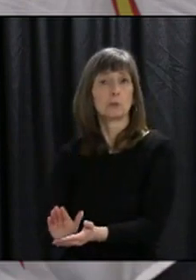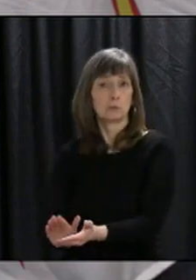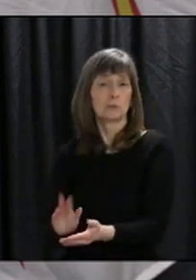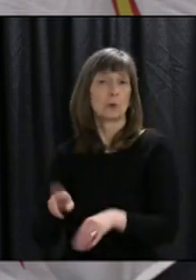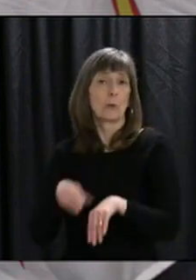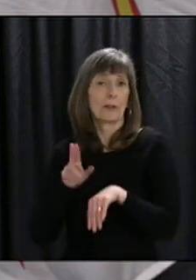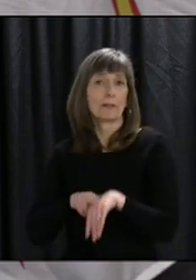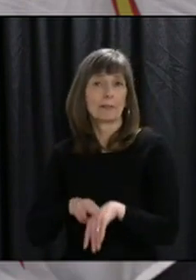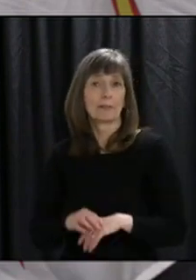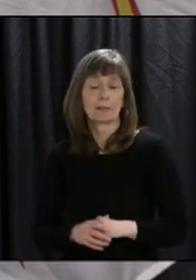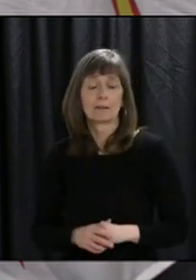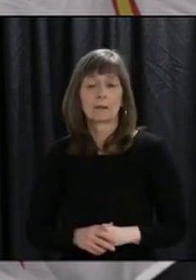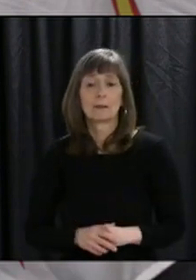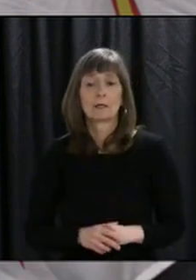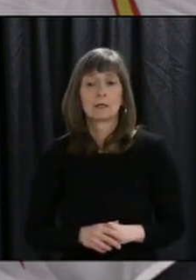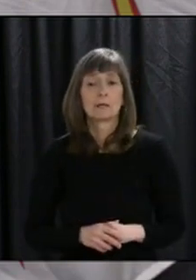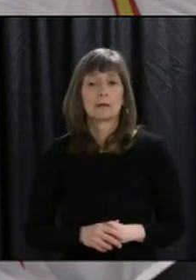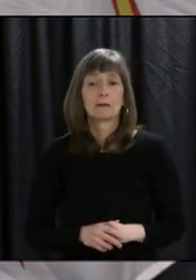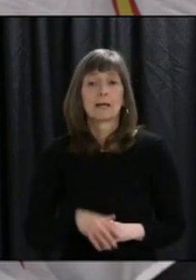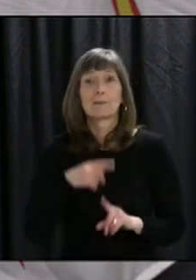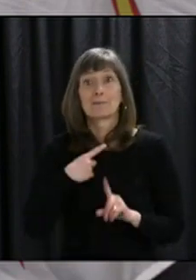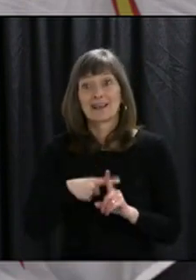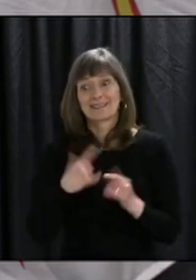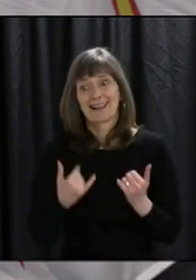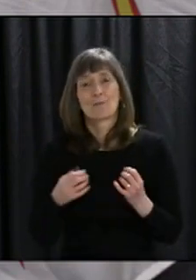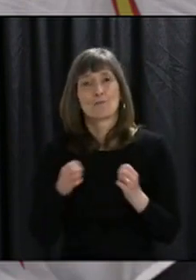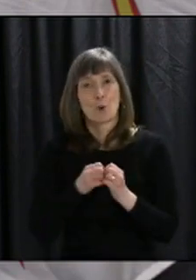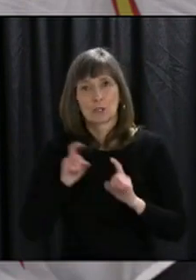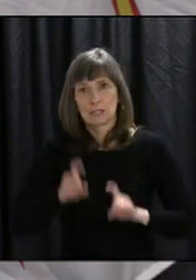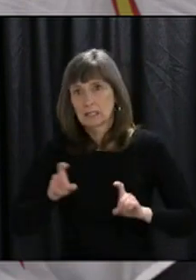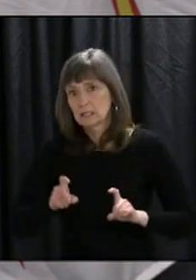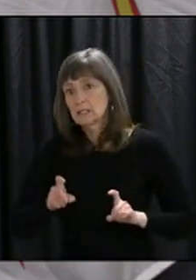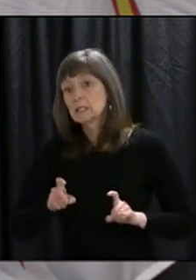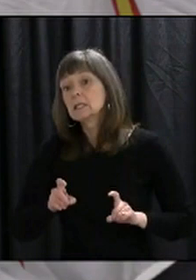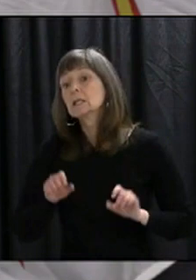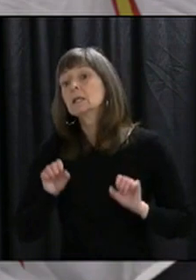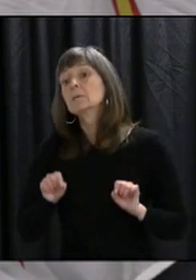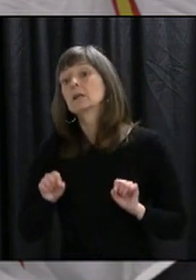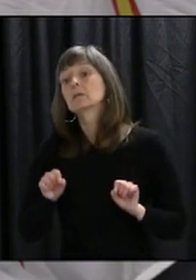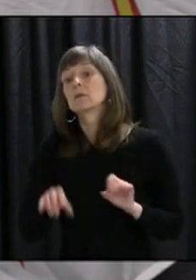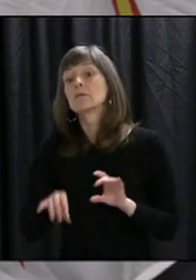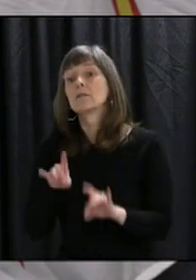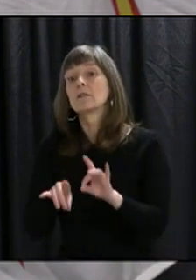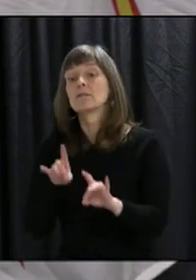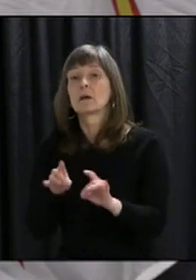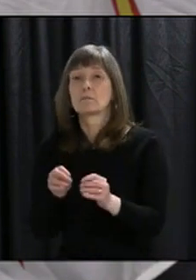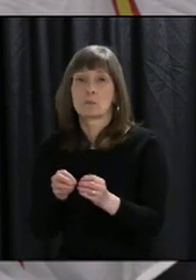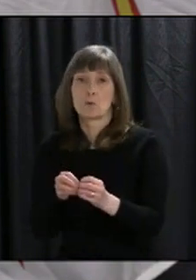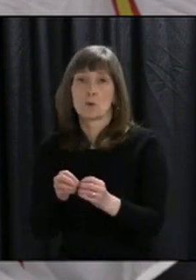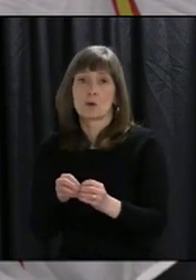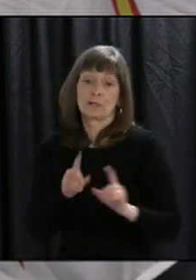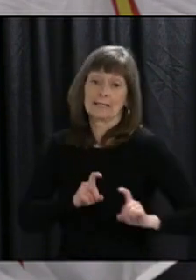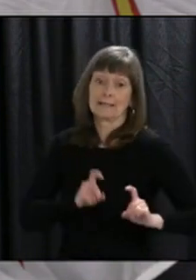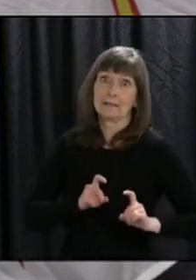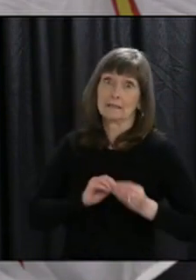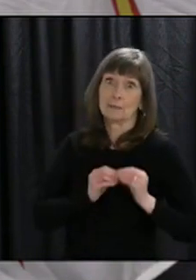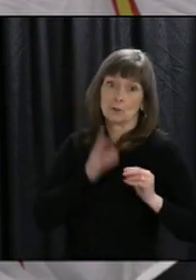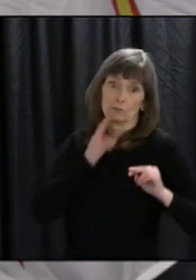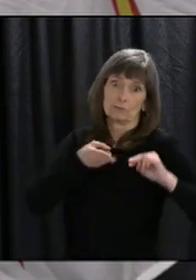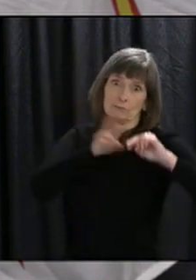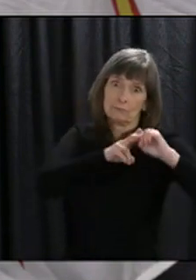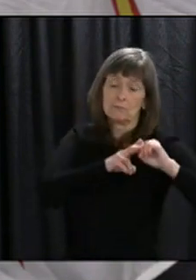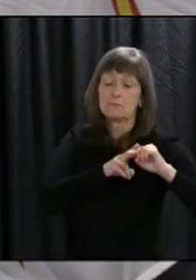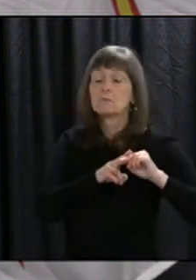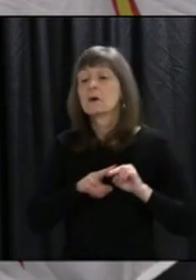Certainly we expect with the expansion of testing that our numbers will our testing numbers obviously will start to